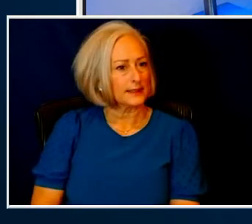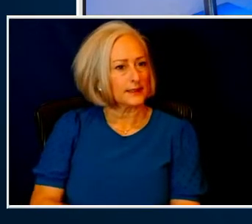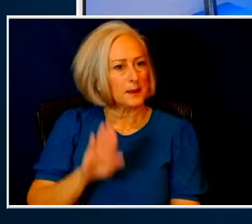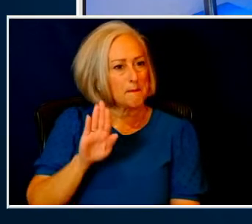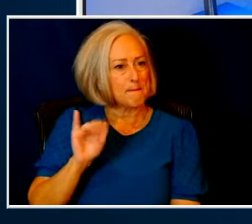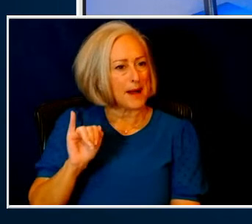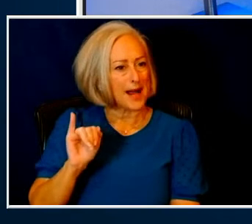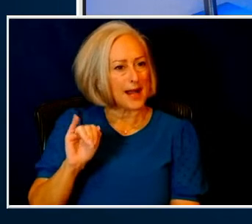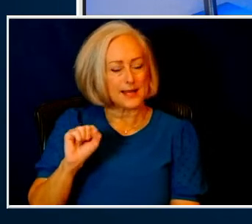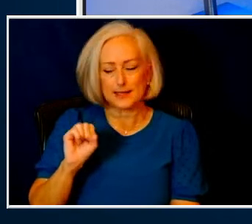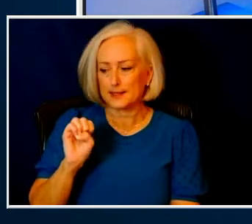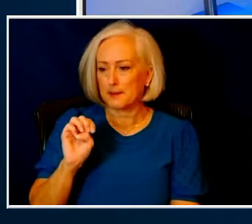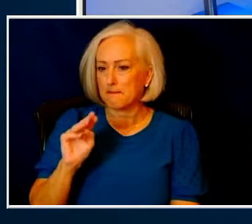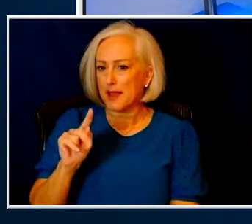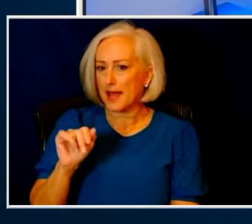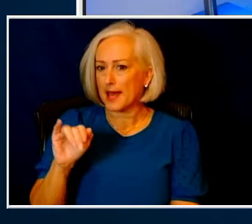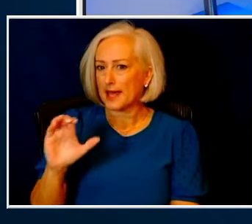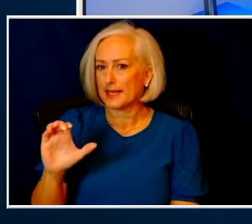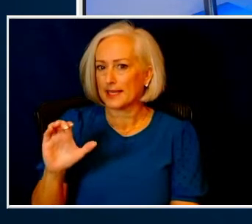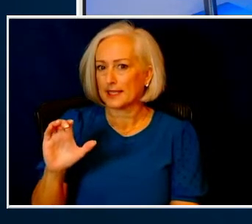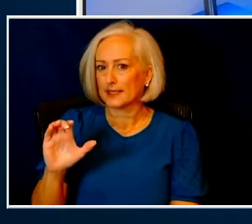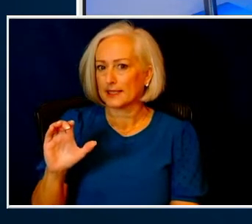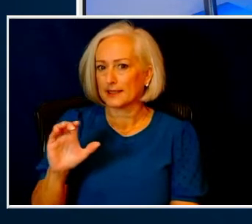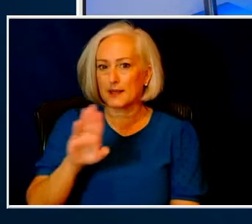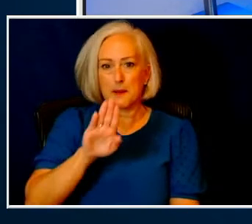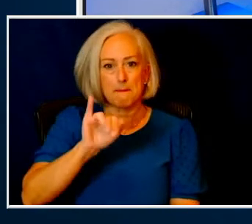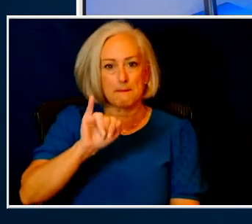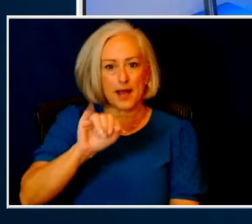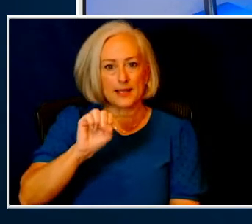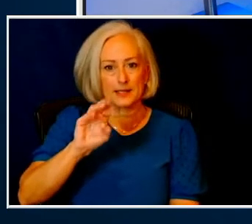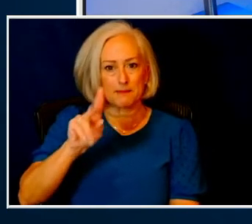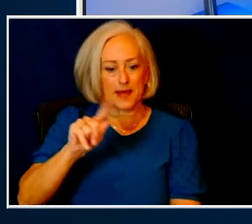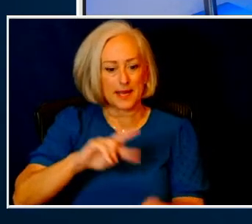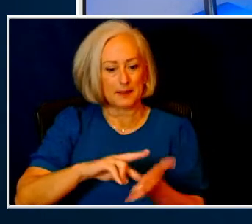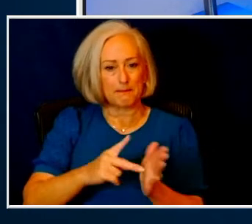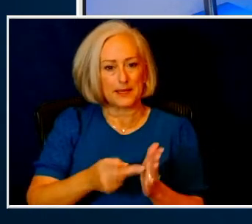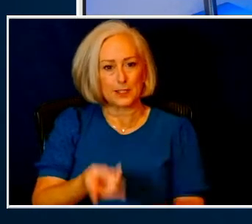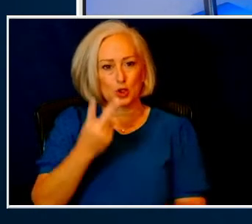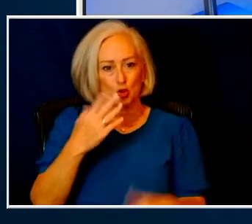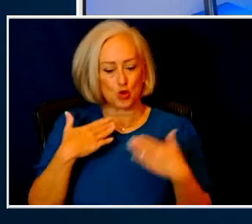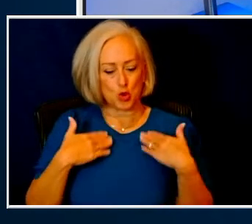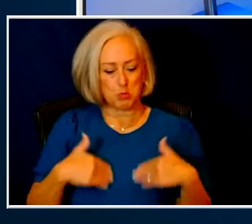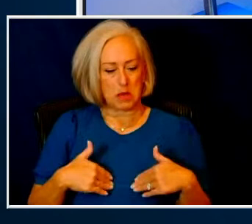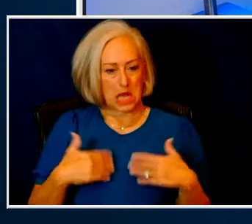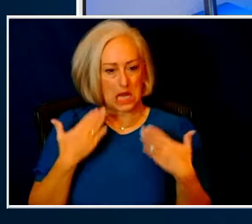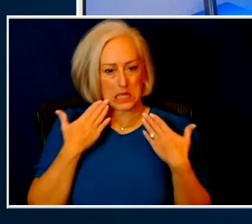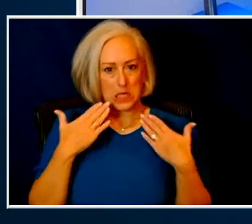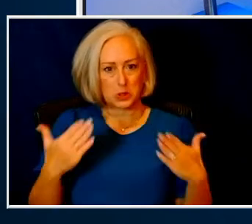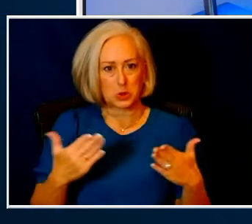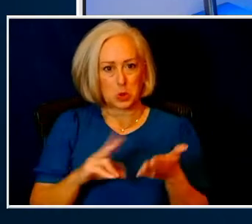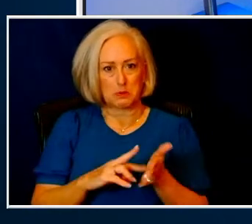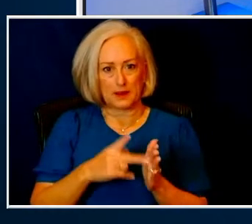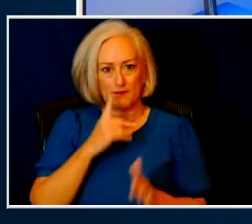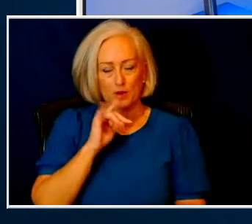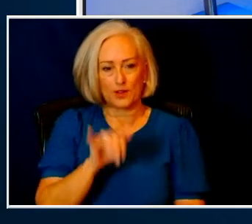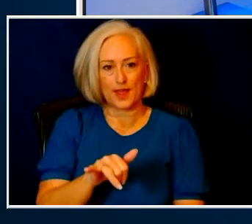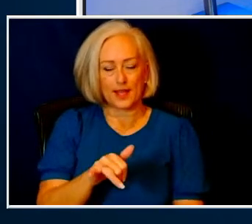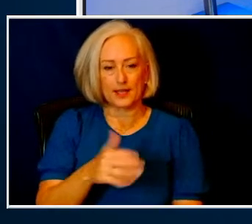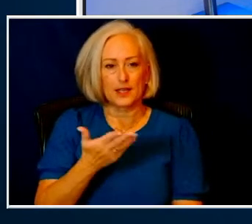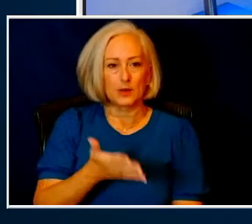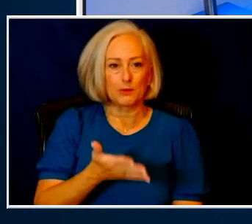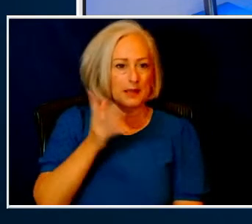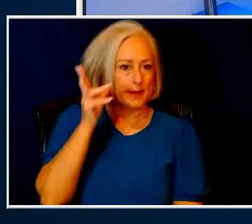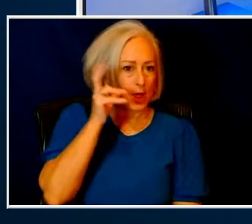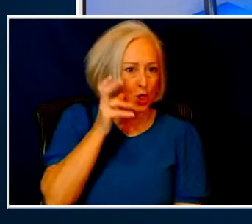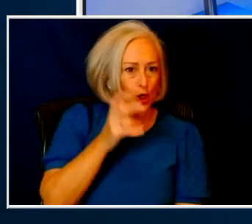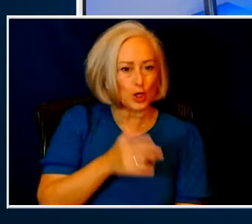that is It myself. means So. two bodies, but I don't know Yeah, what it's I'm not sure what it referring is to. either. I think maybe we probably either mispronounced or misheard, Jill. Let's